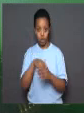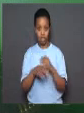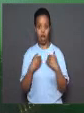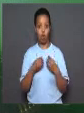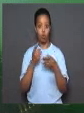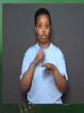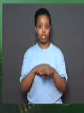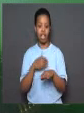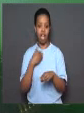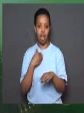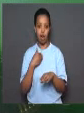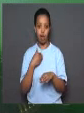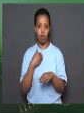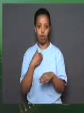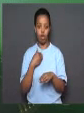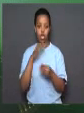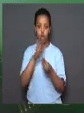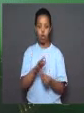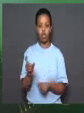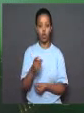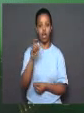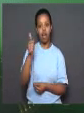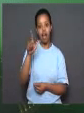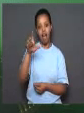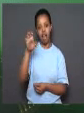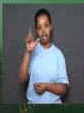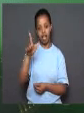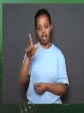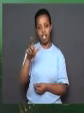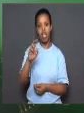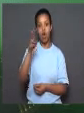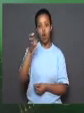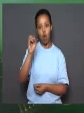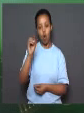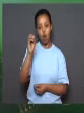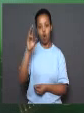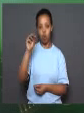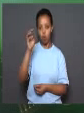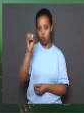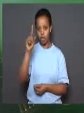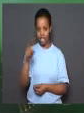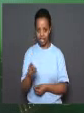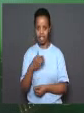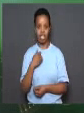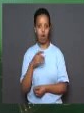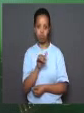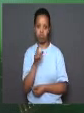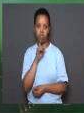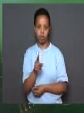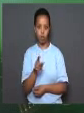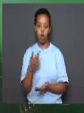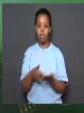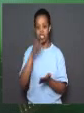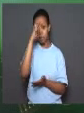same effect as a dominant allele in a homozygote. For this reason,